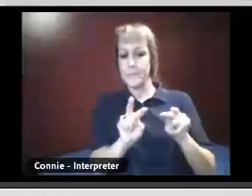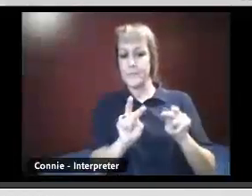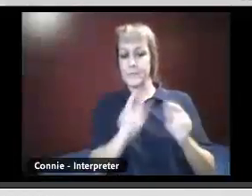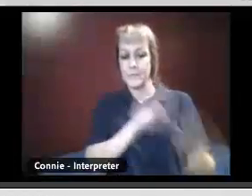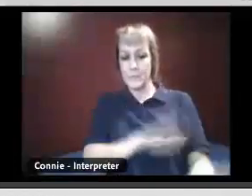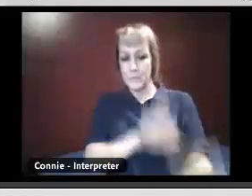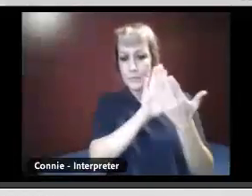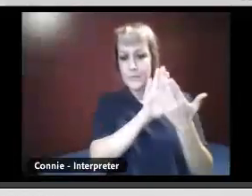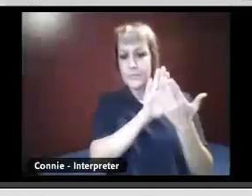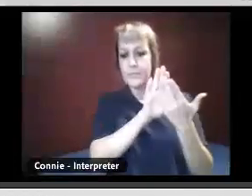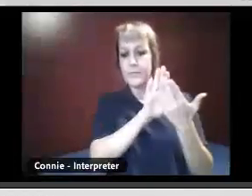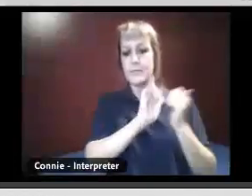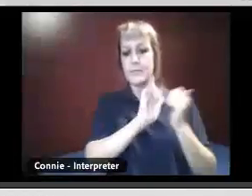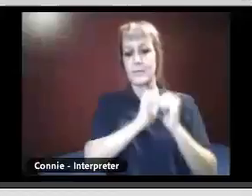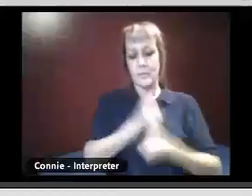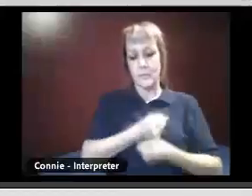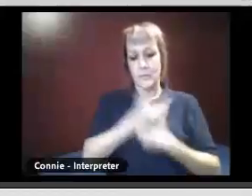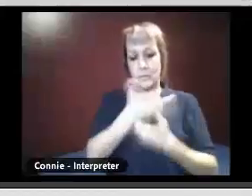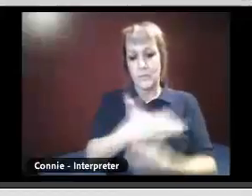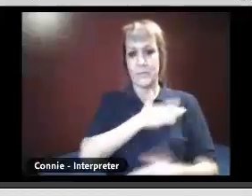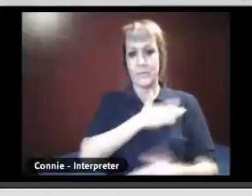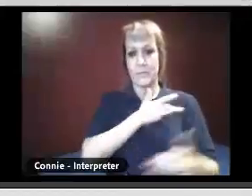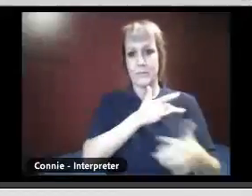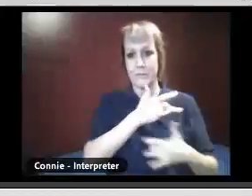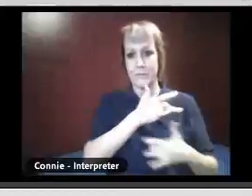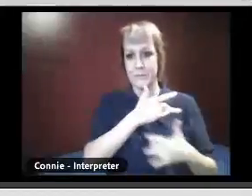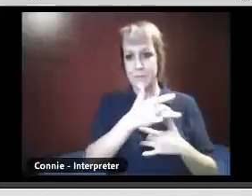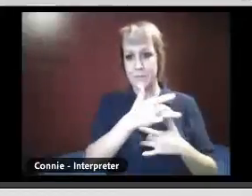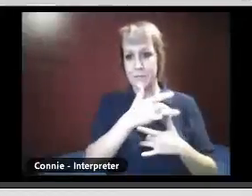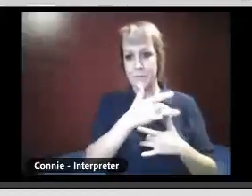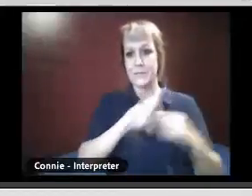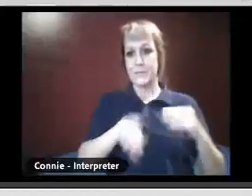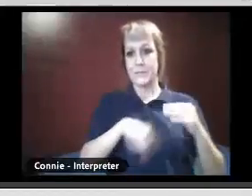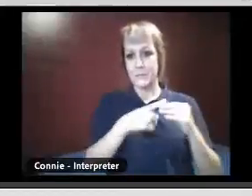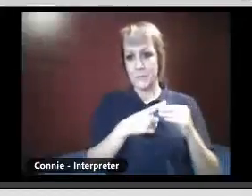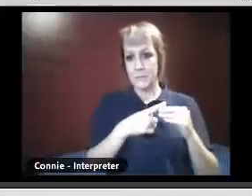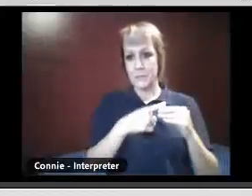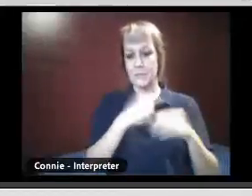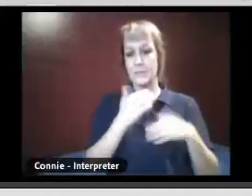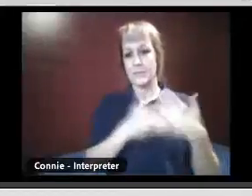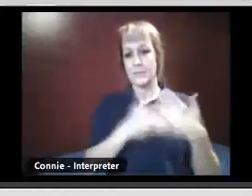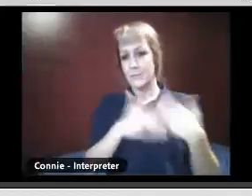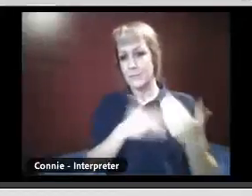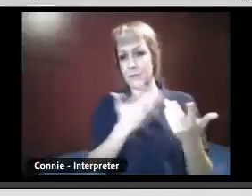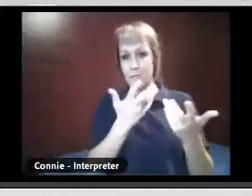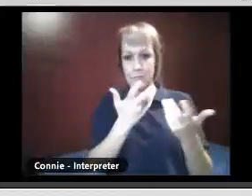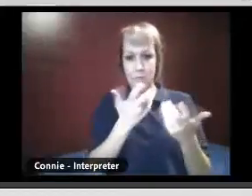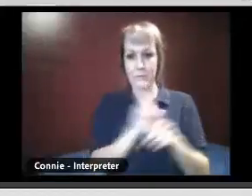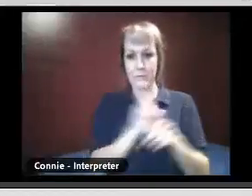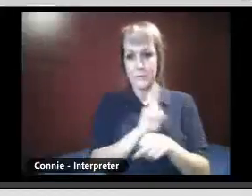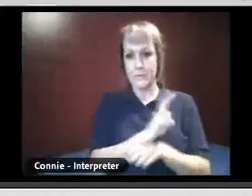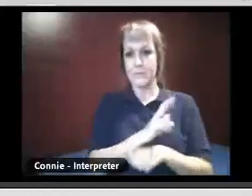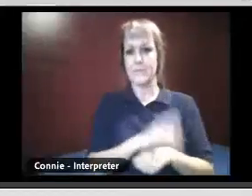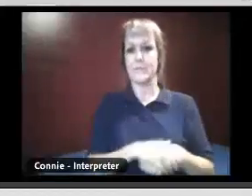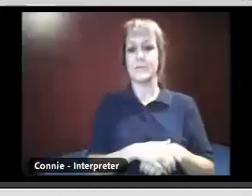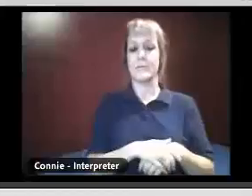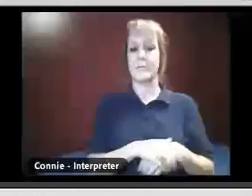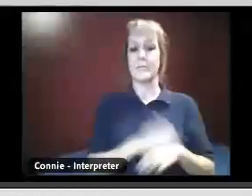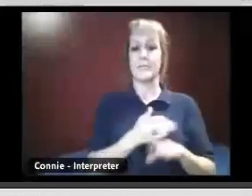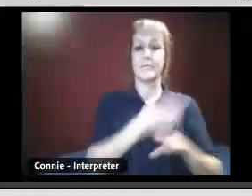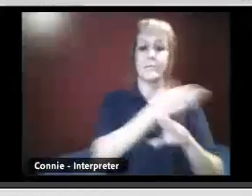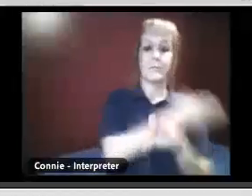by expressing your concerns about the procedure that they want to implement, either based on previous